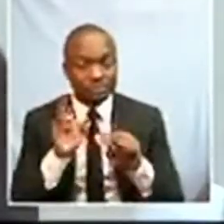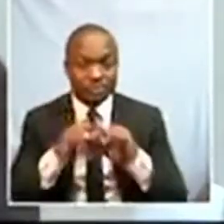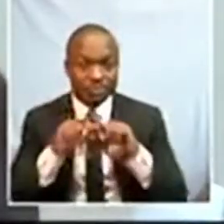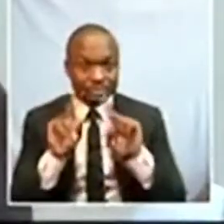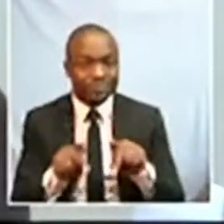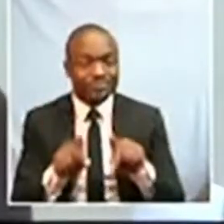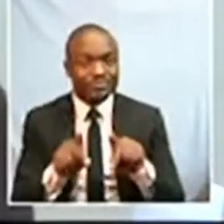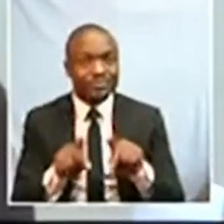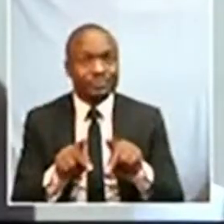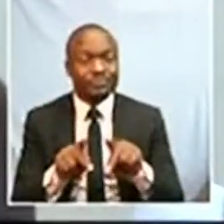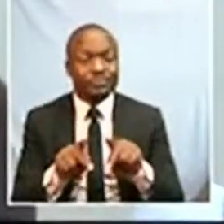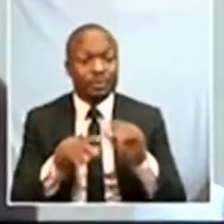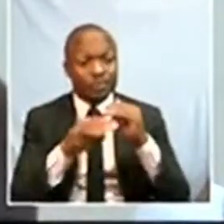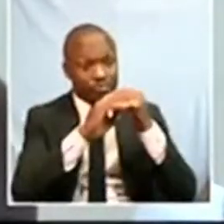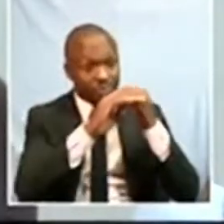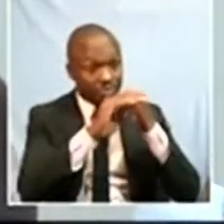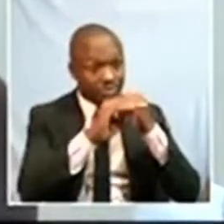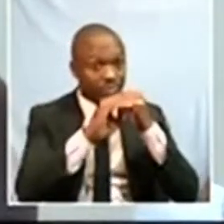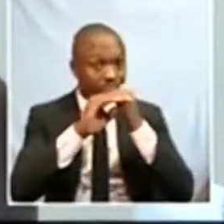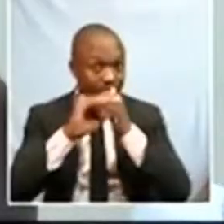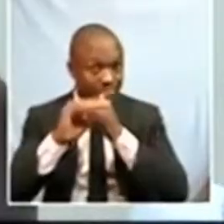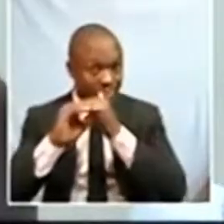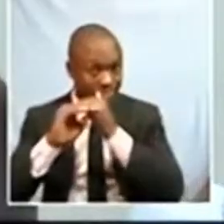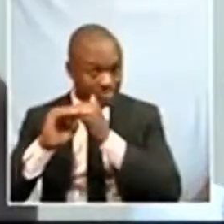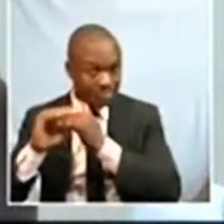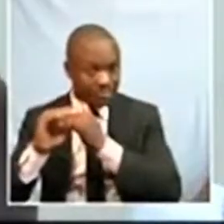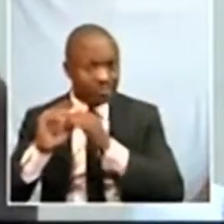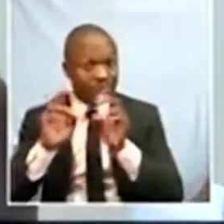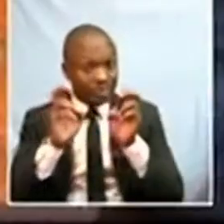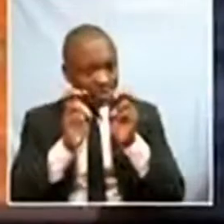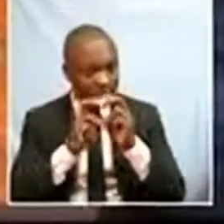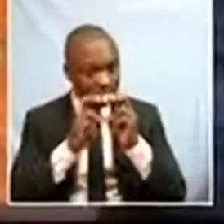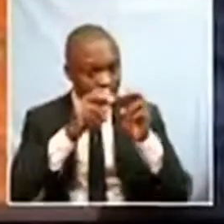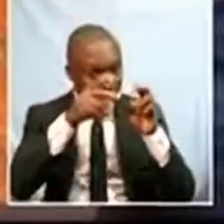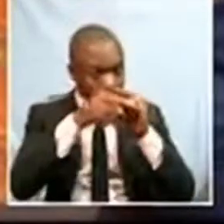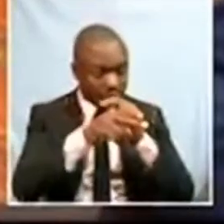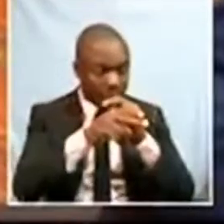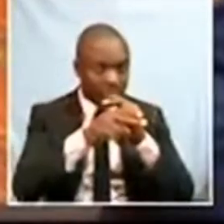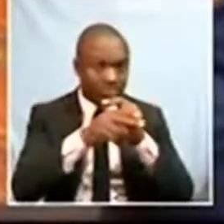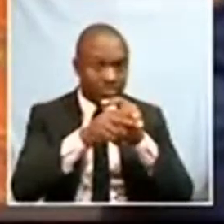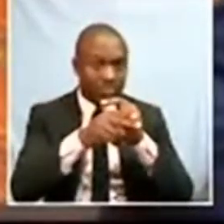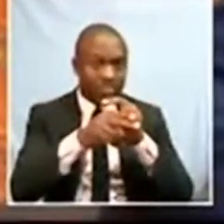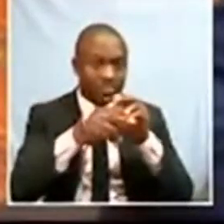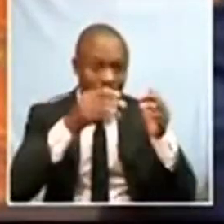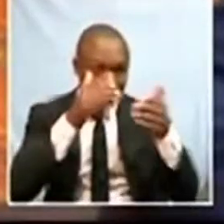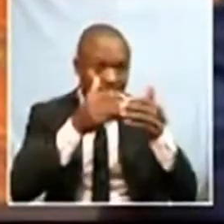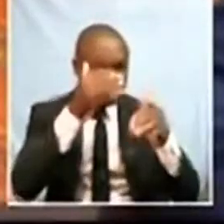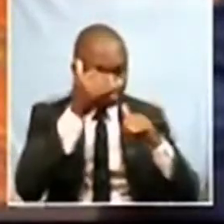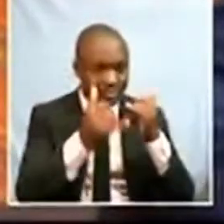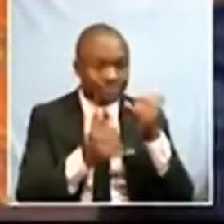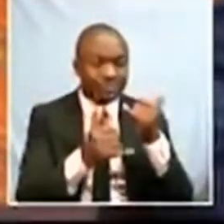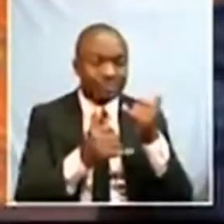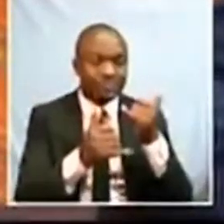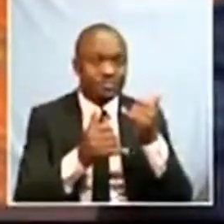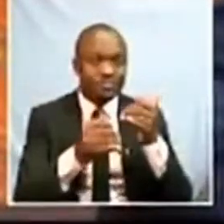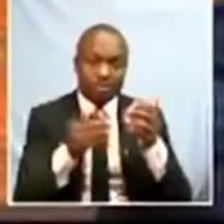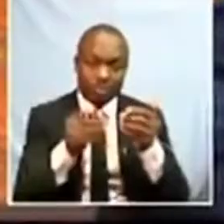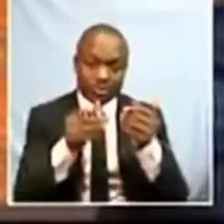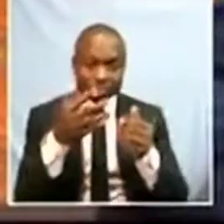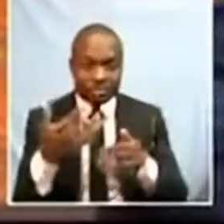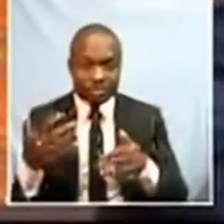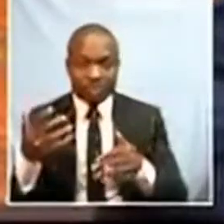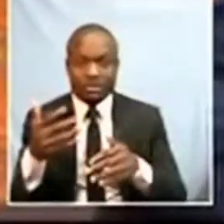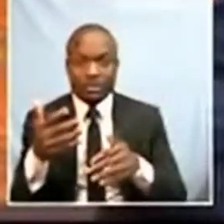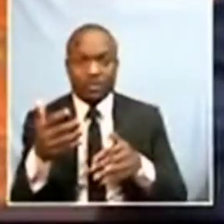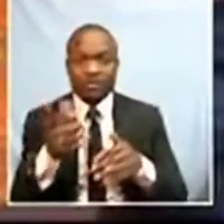Chair, the stages where the contracts were terminated were almost complete. Only few things were